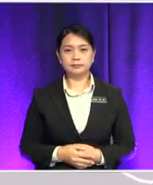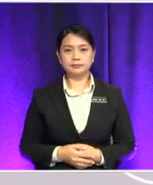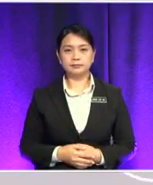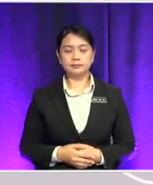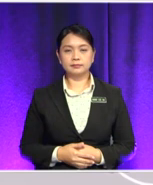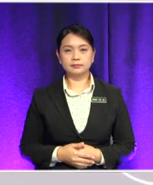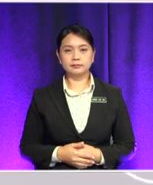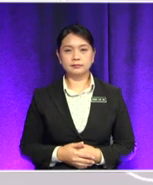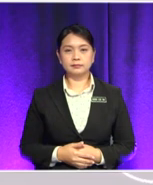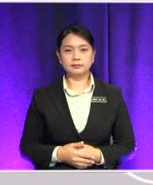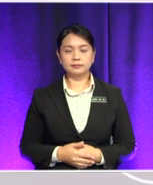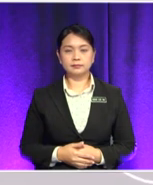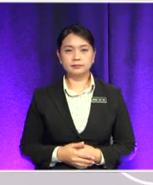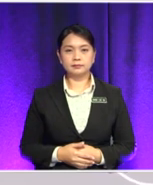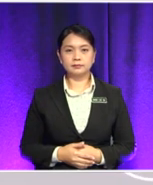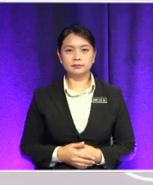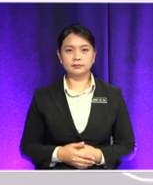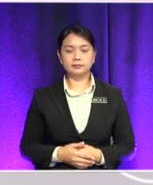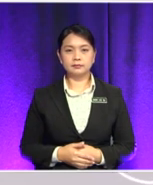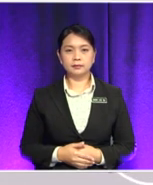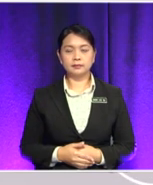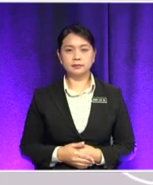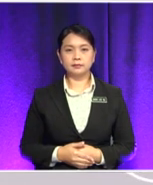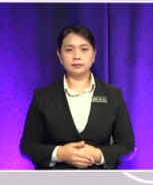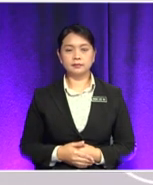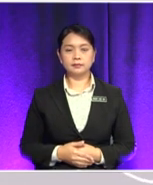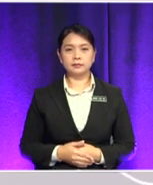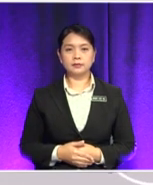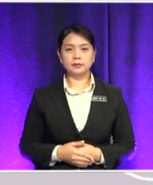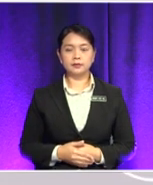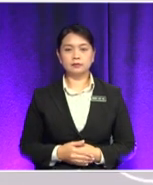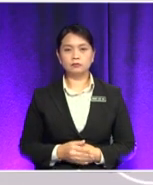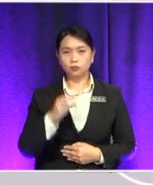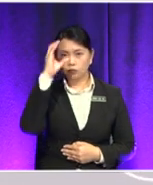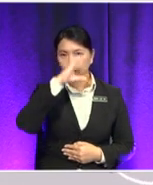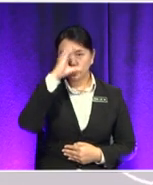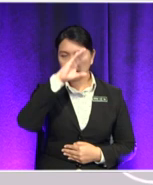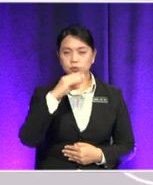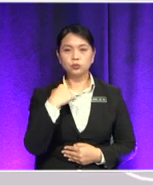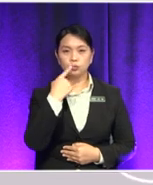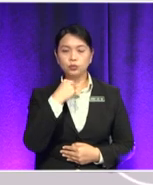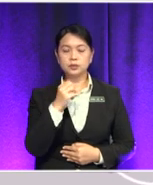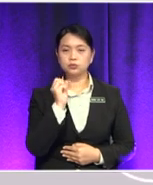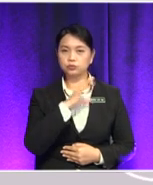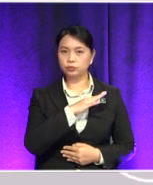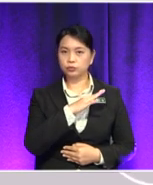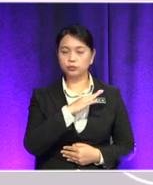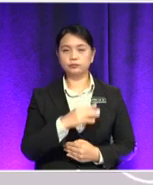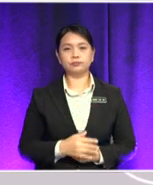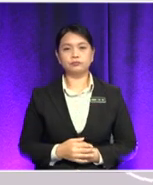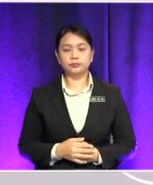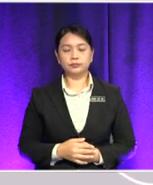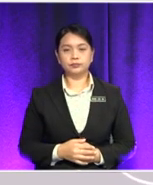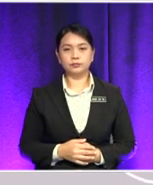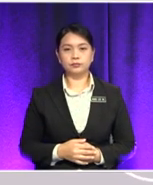Strict fines for to people who drop litter. Oh, strict fines. Very Fine good. Them. Yes. Right. Law enforcement, maybe.